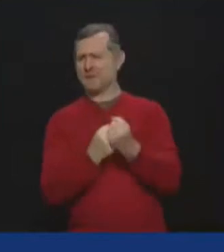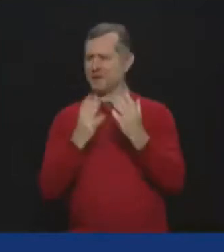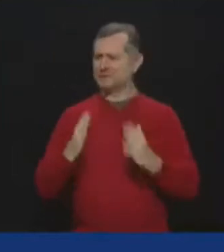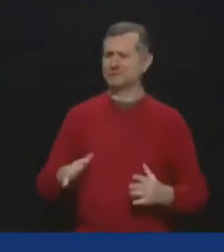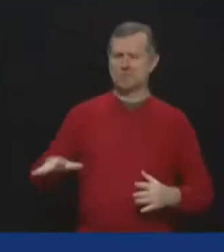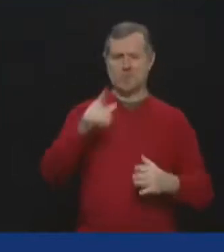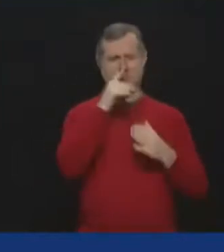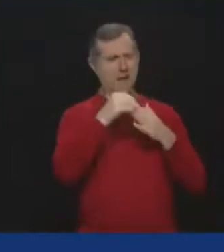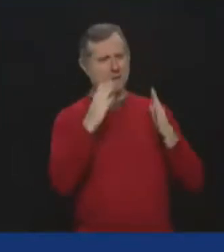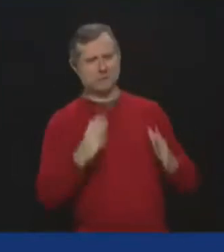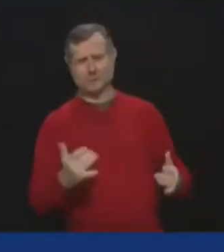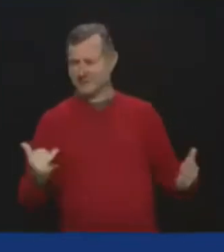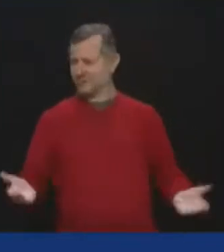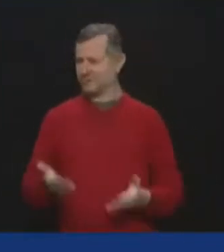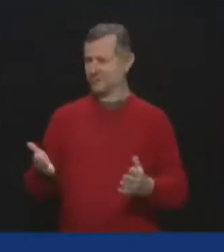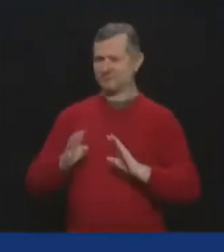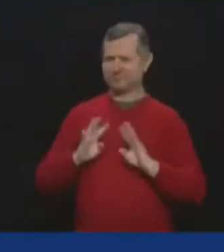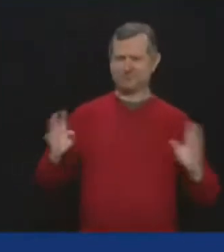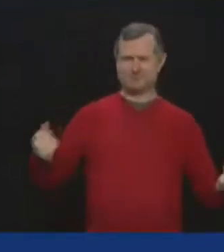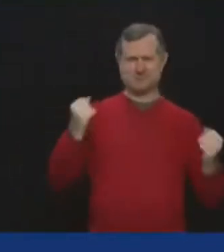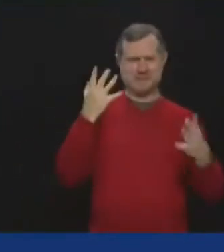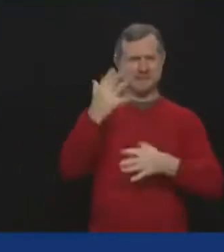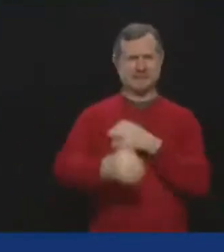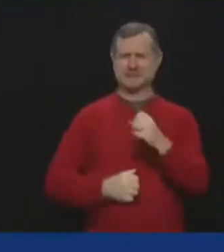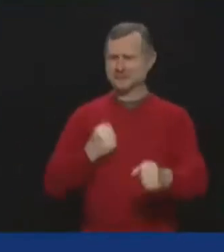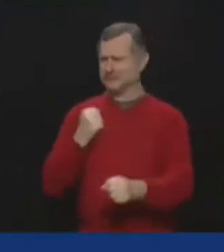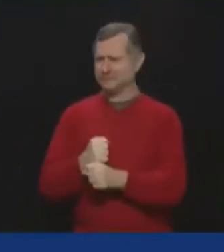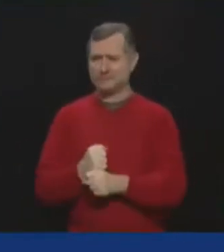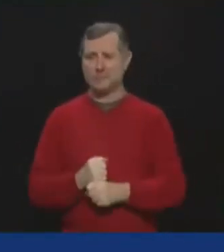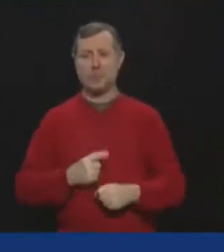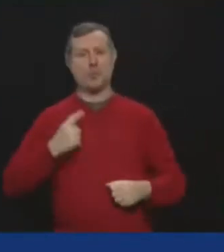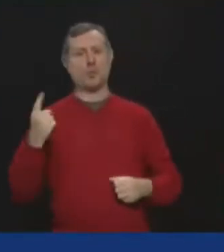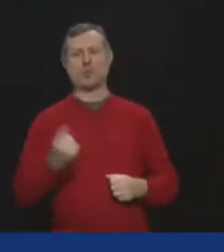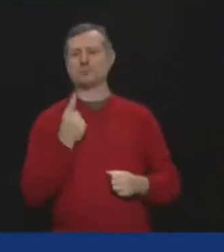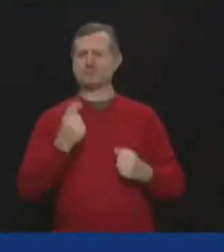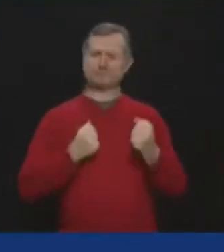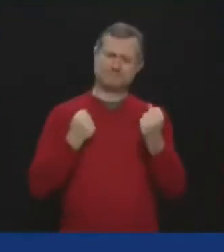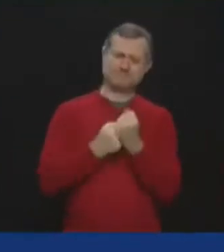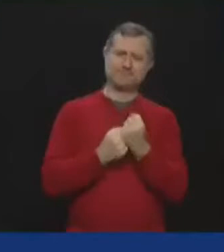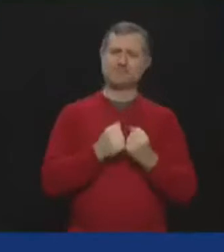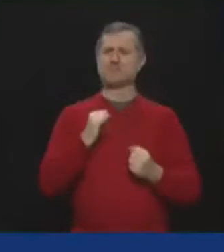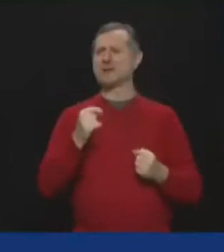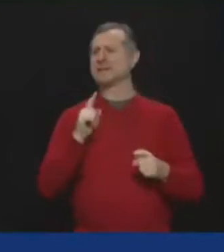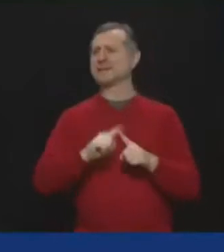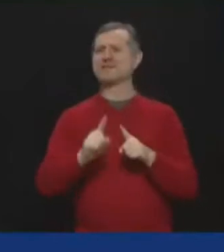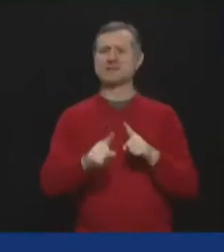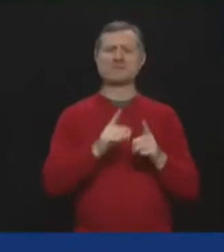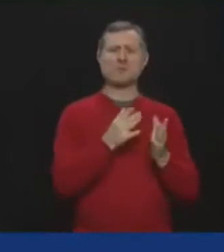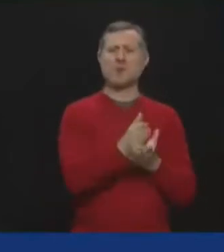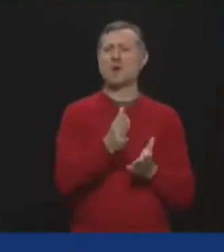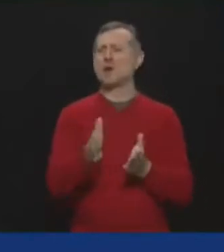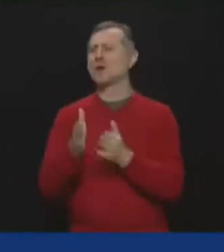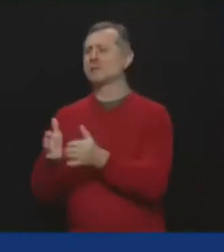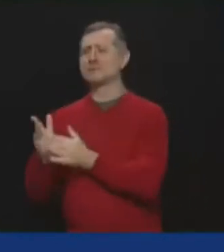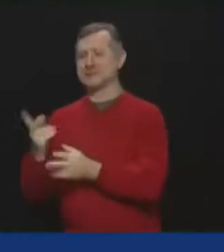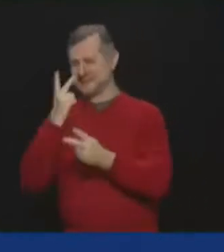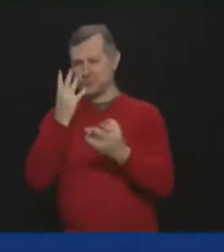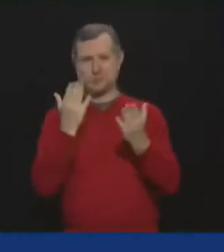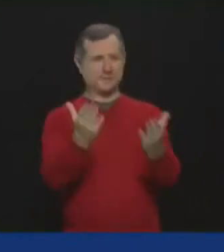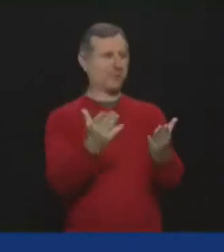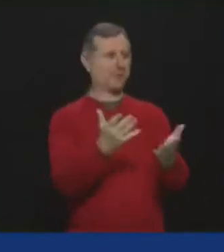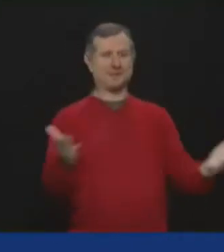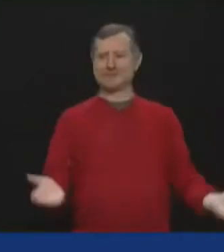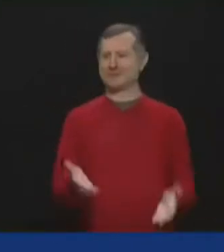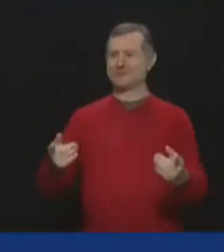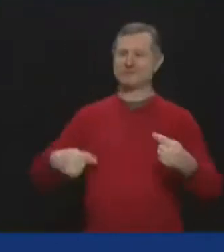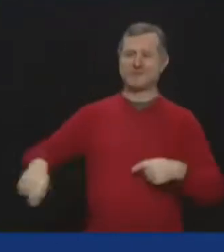that has been here through thick and thin, has been always here for us in every capacity. So it's so great to have her in this position to really be able